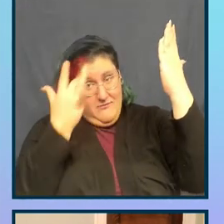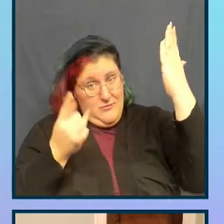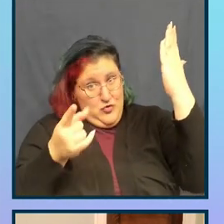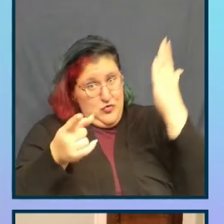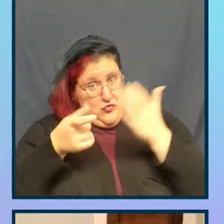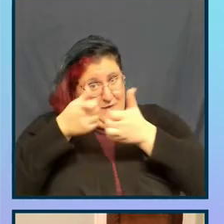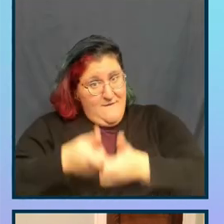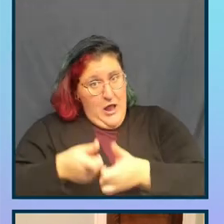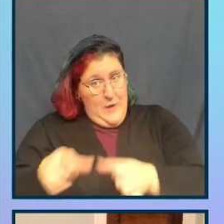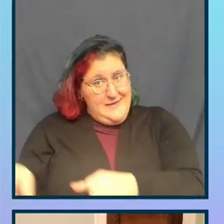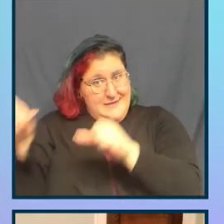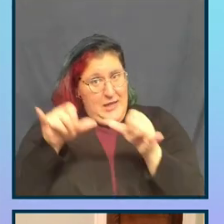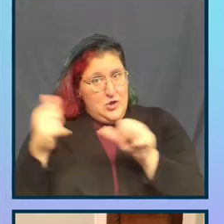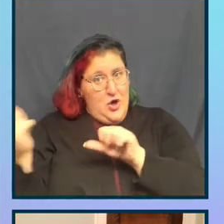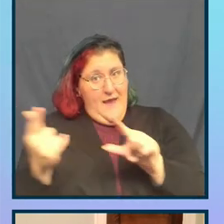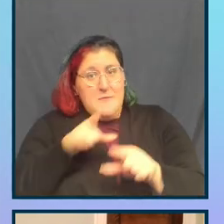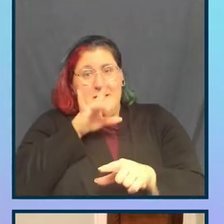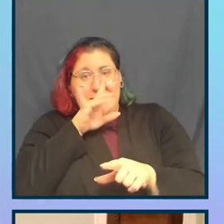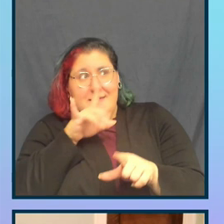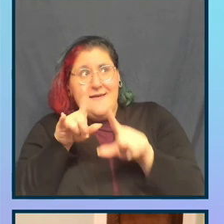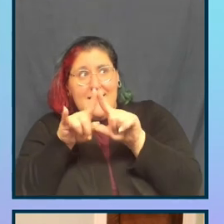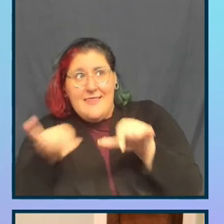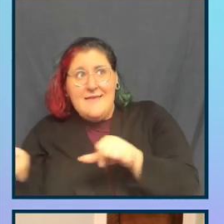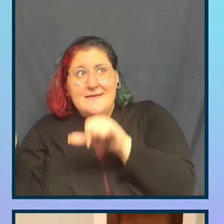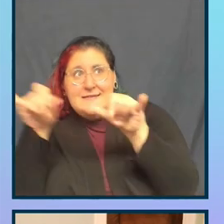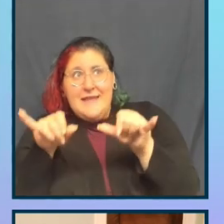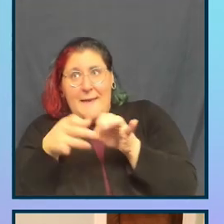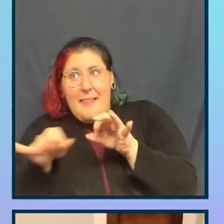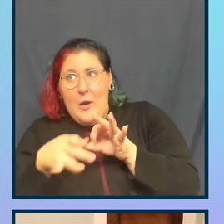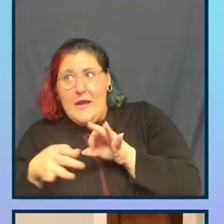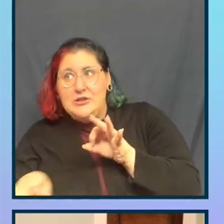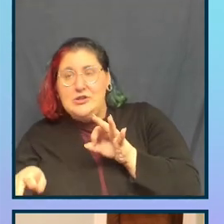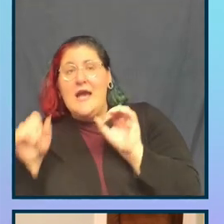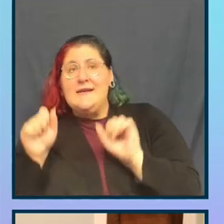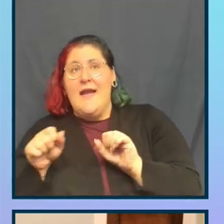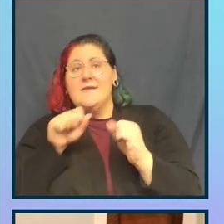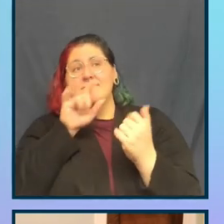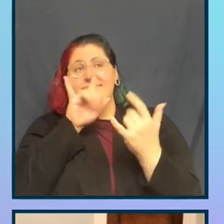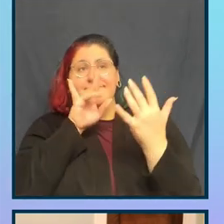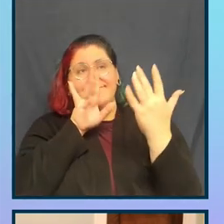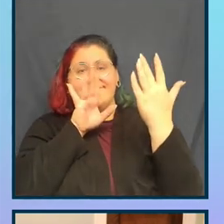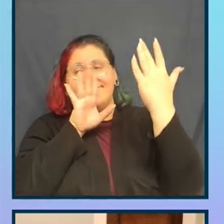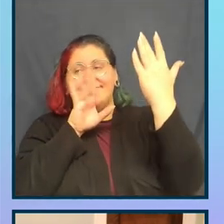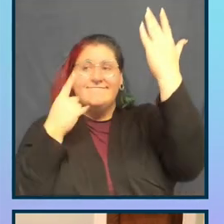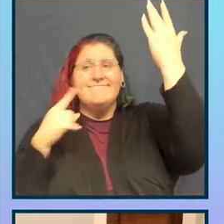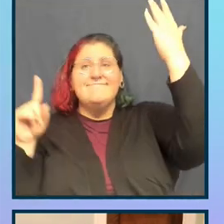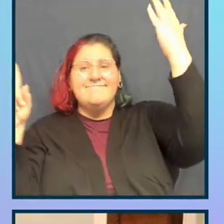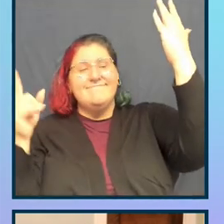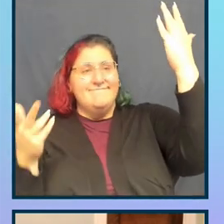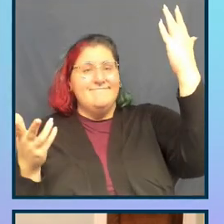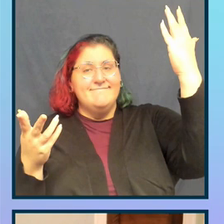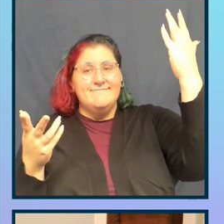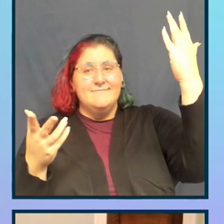we're all speaking the same language, they can better interpret your content to users who rely on assistive technology like screen